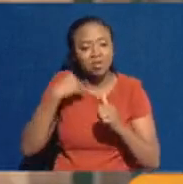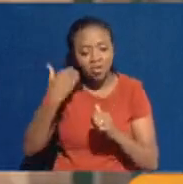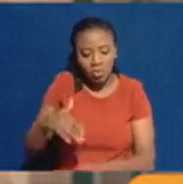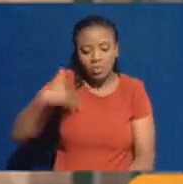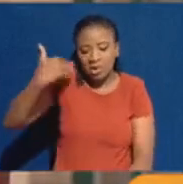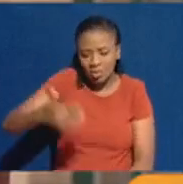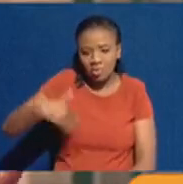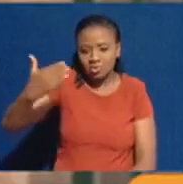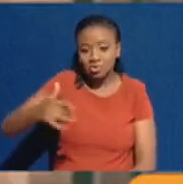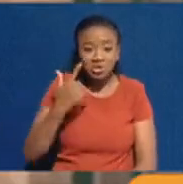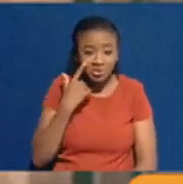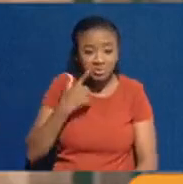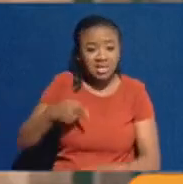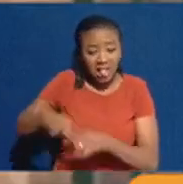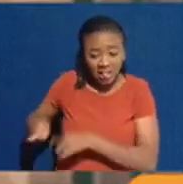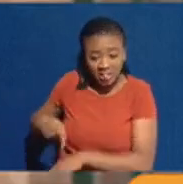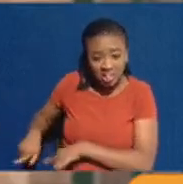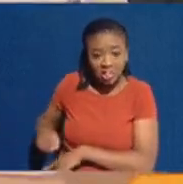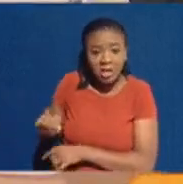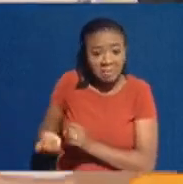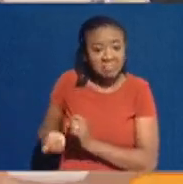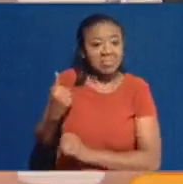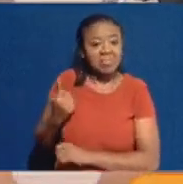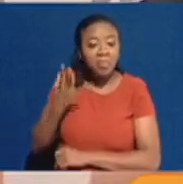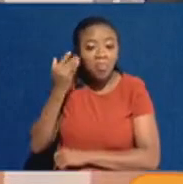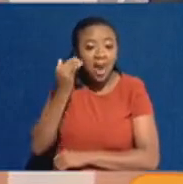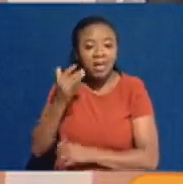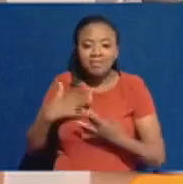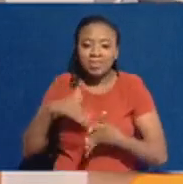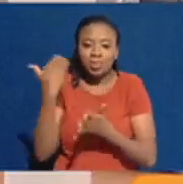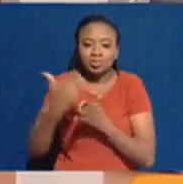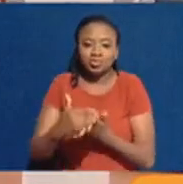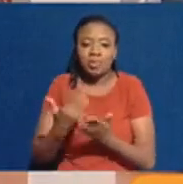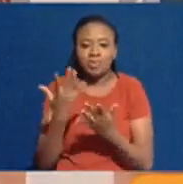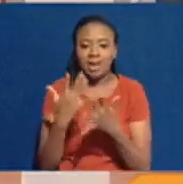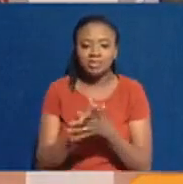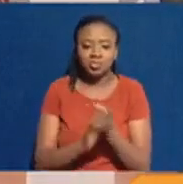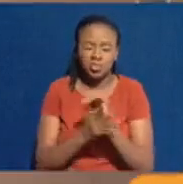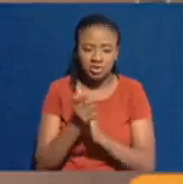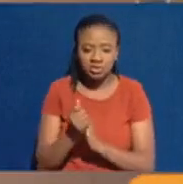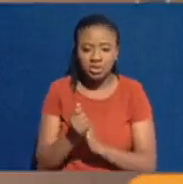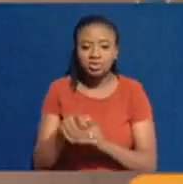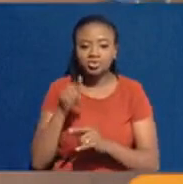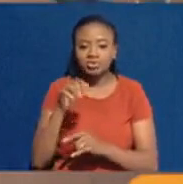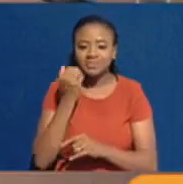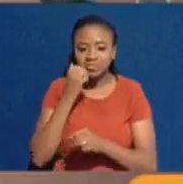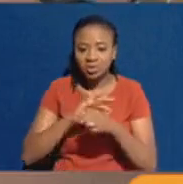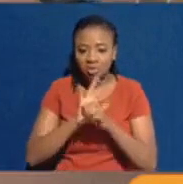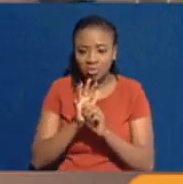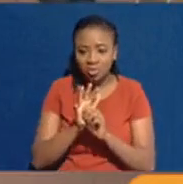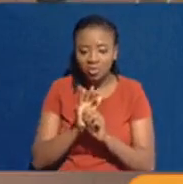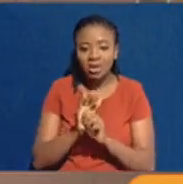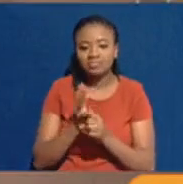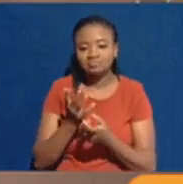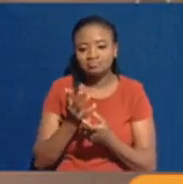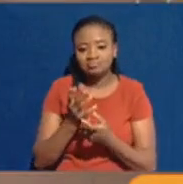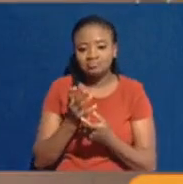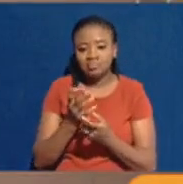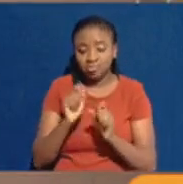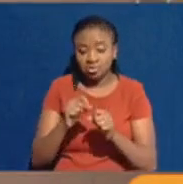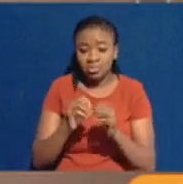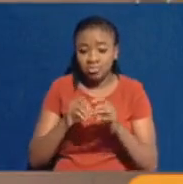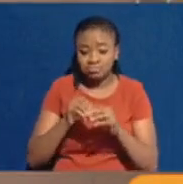seen cholera surges. It's because people are not washing their hands. The wave that began early this month is expected to peak in mid-December and early January and